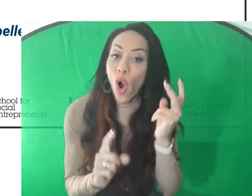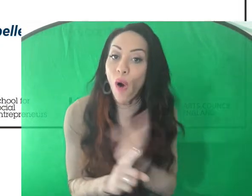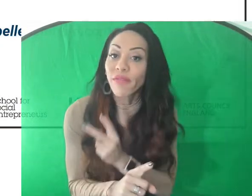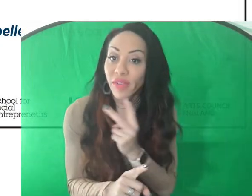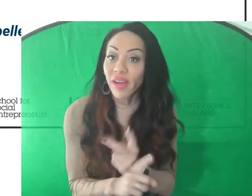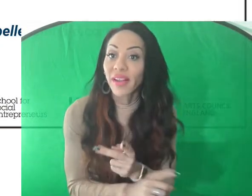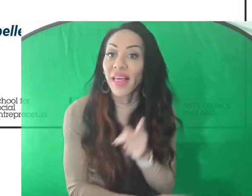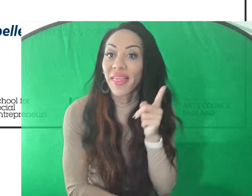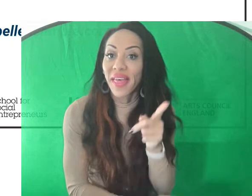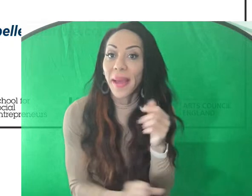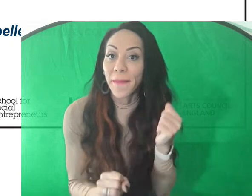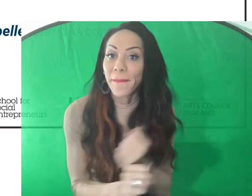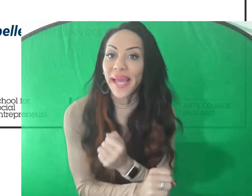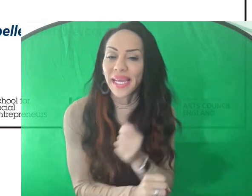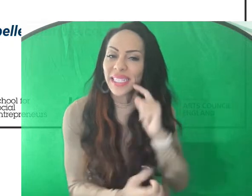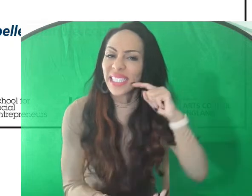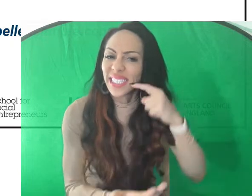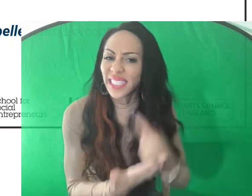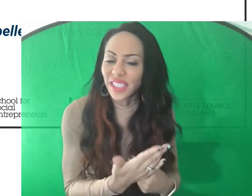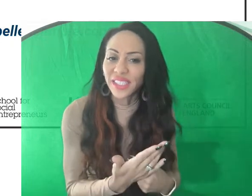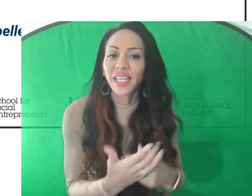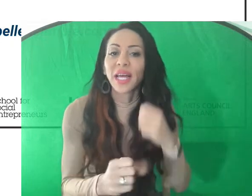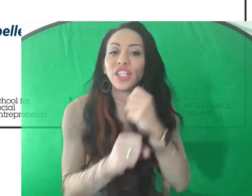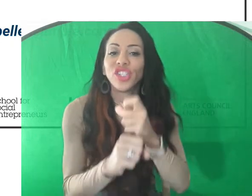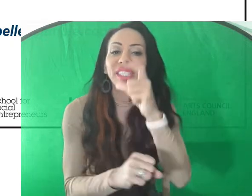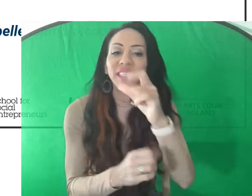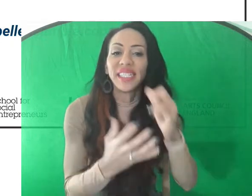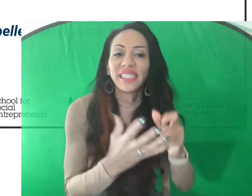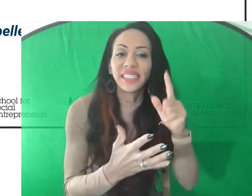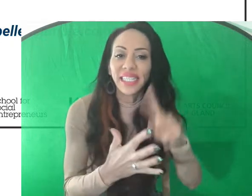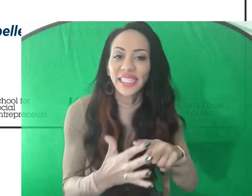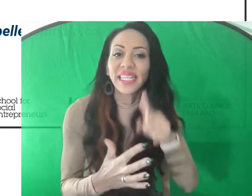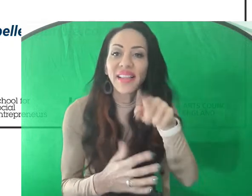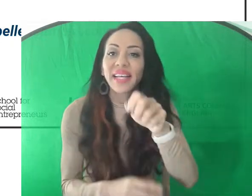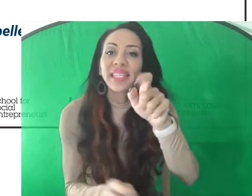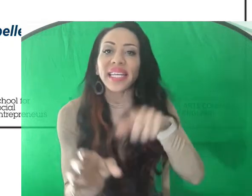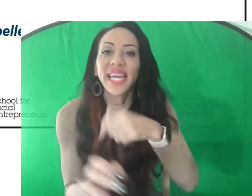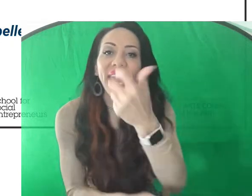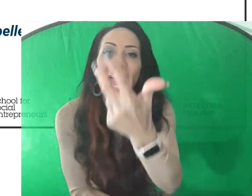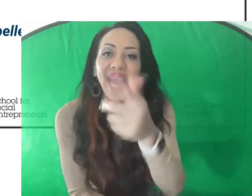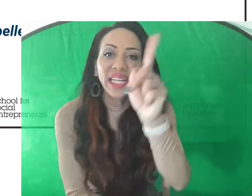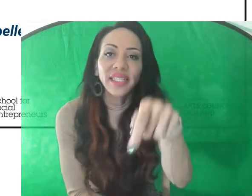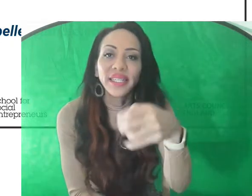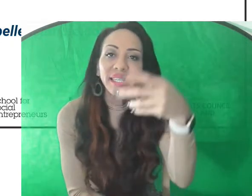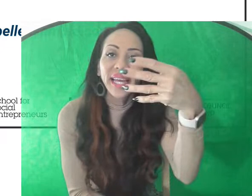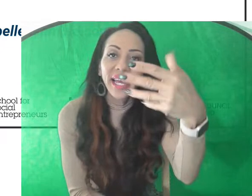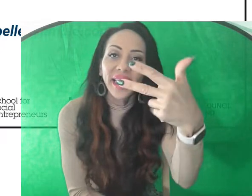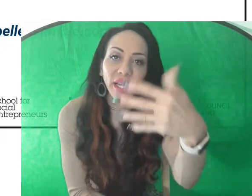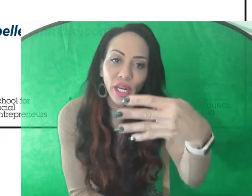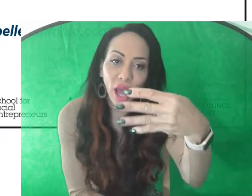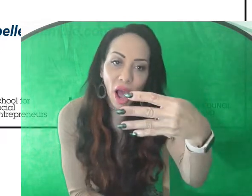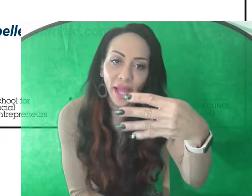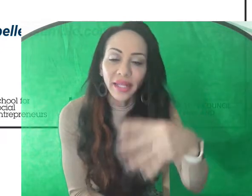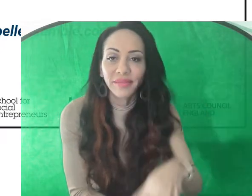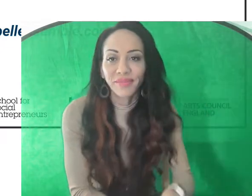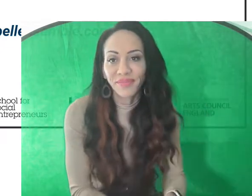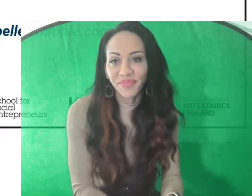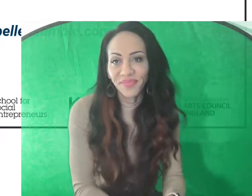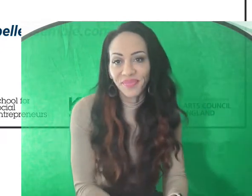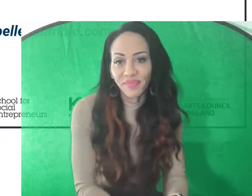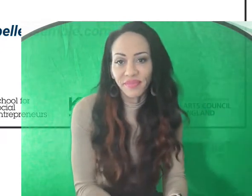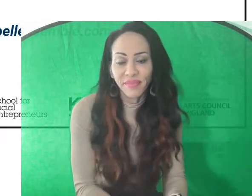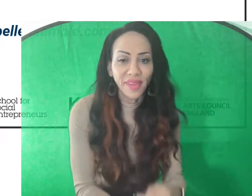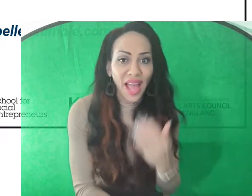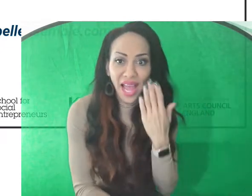to do for their GCSEs, that either happens in year 8 or year 9. I don't remember Neil actually really being clear about why. He just